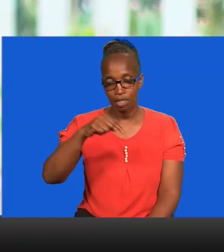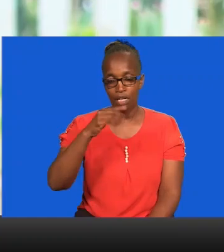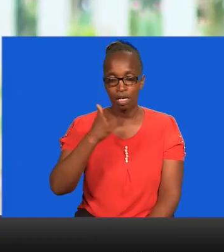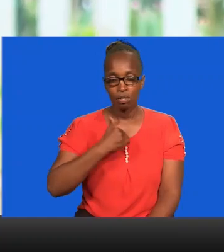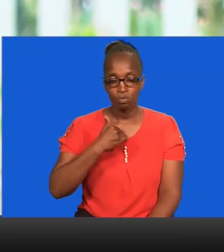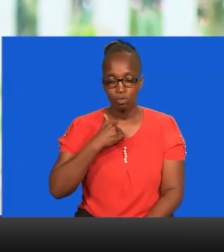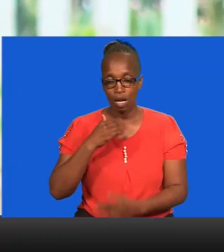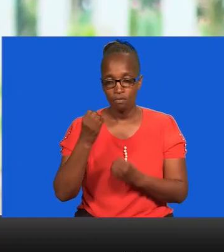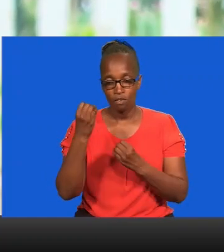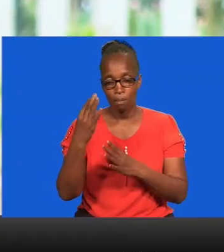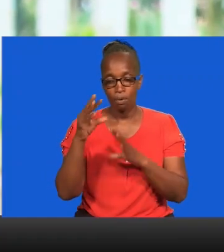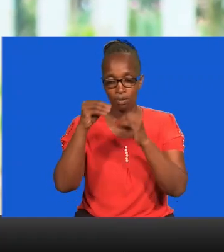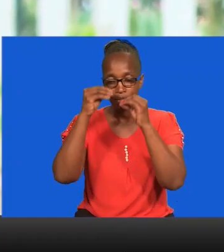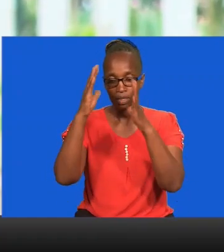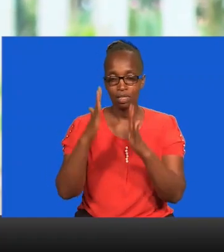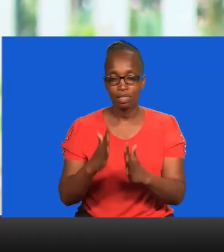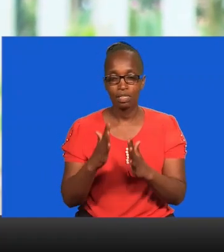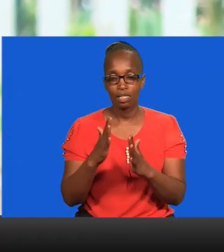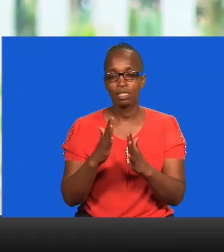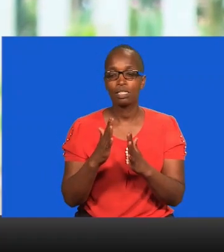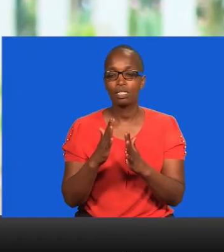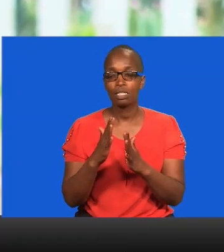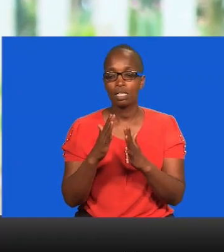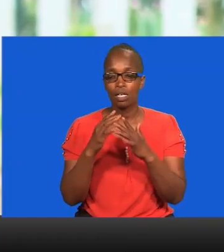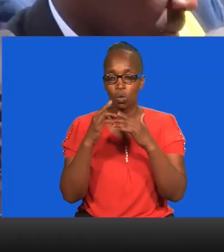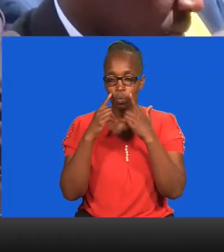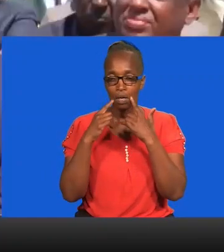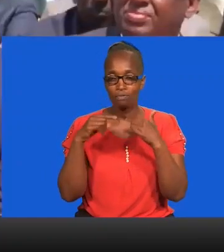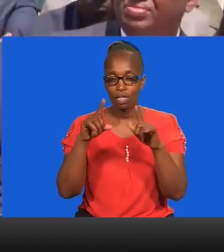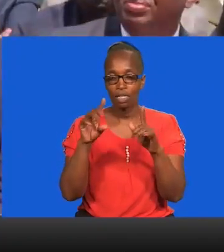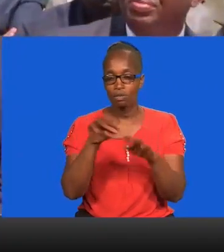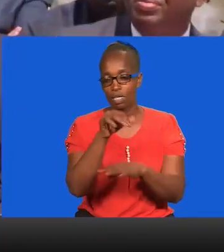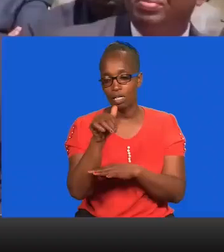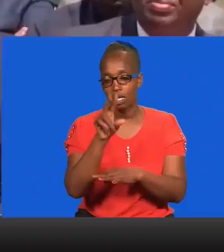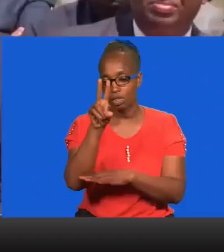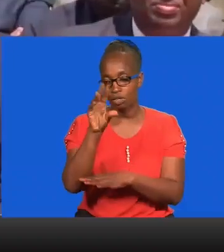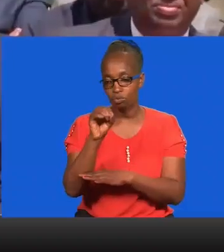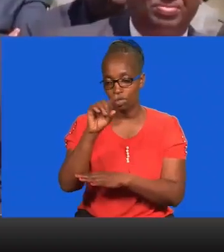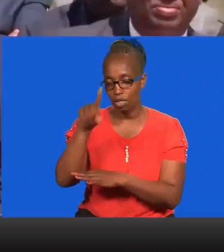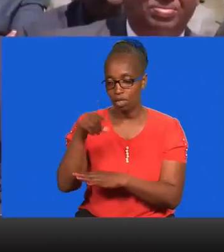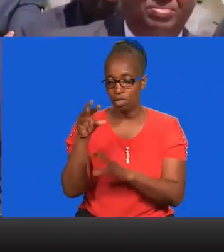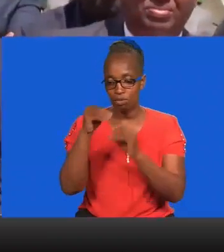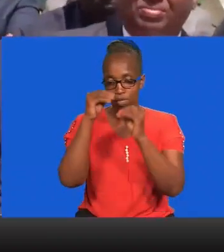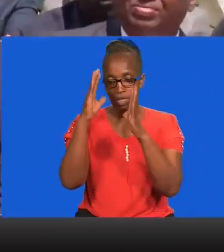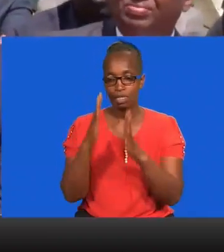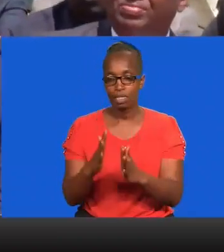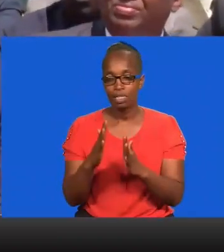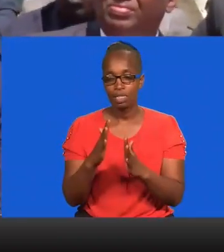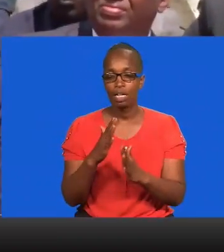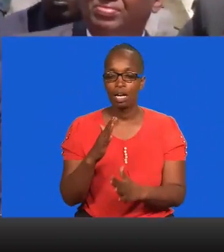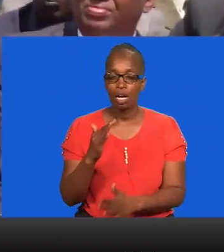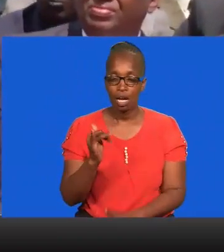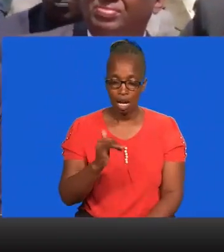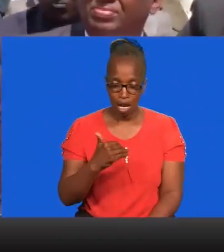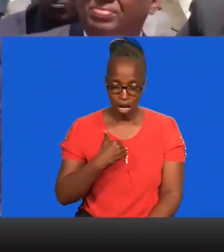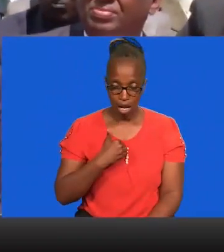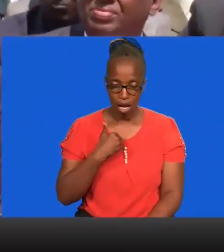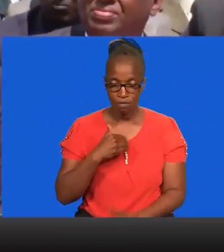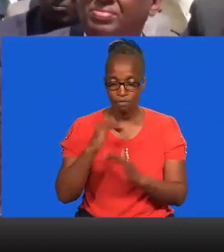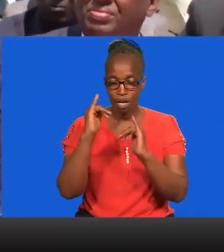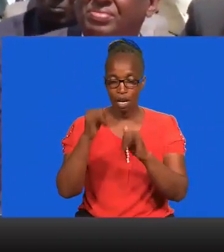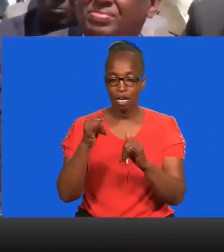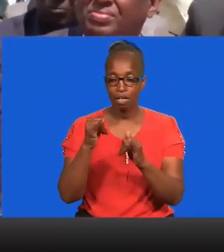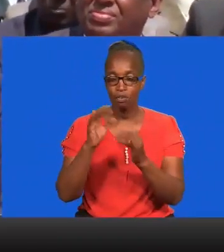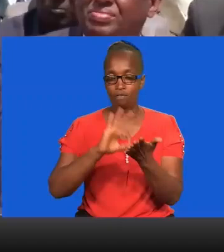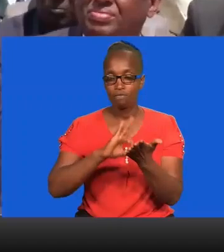Today, we have more teachers. We just announced another 20,000 teachers. We have a